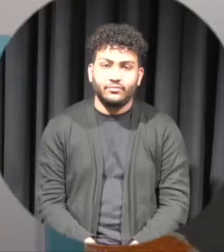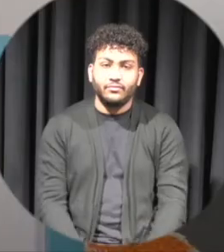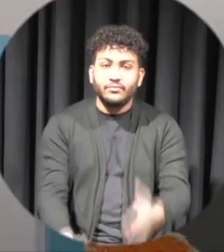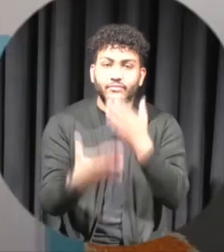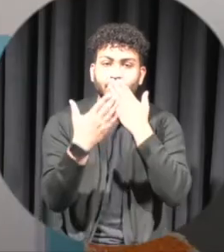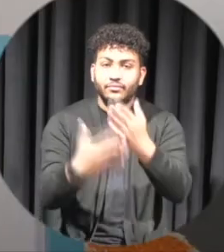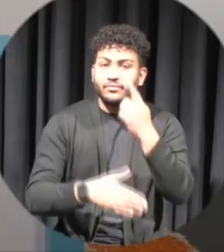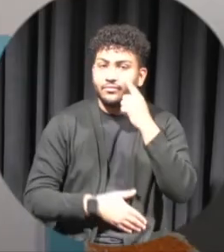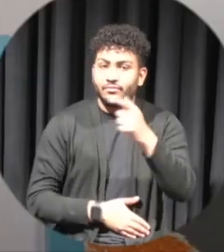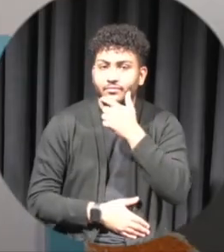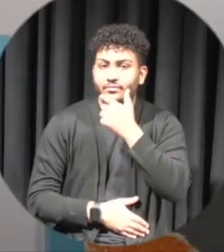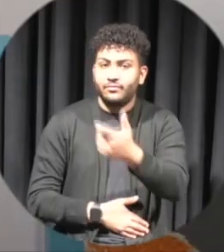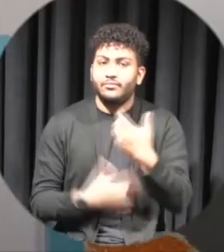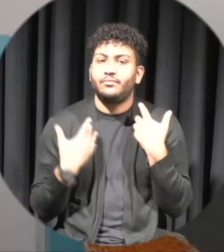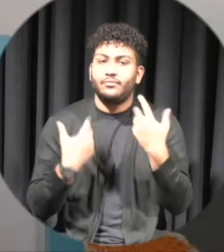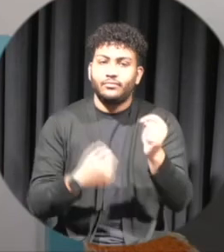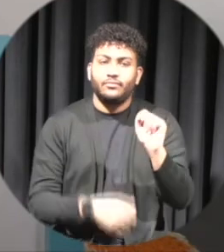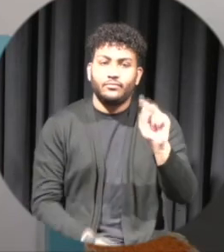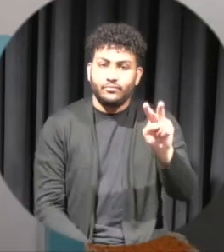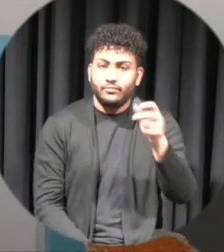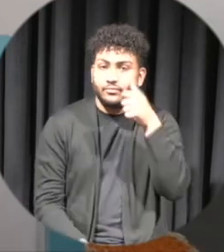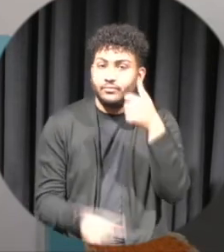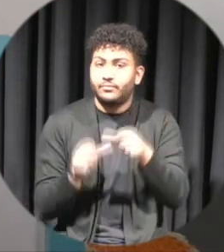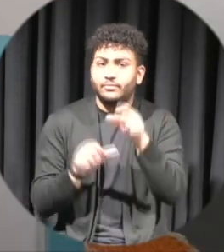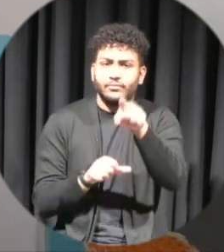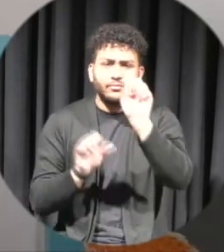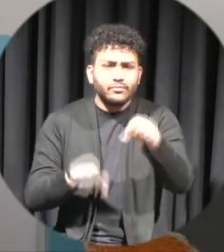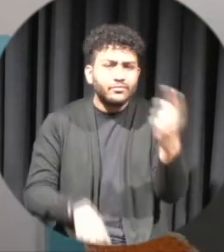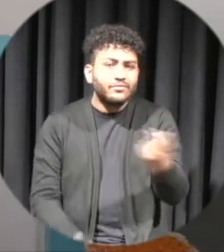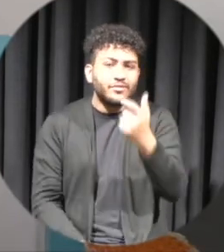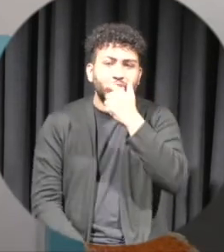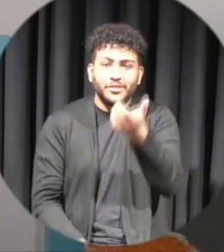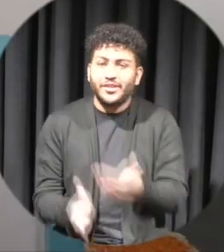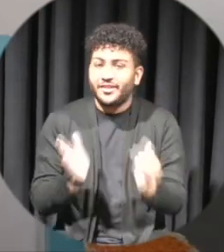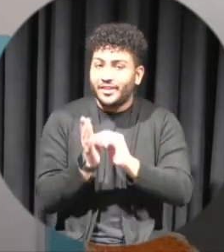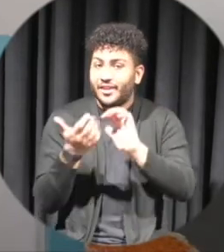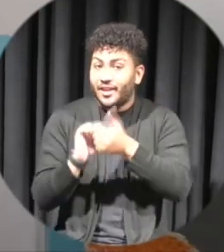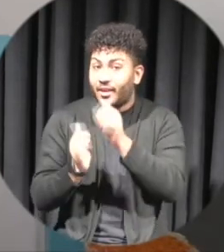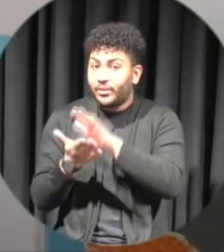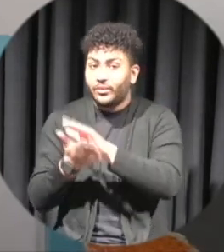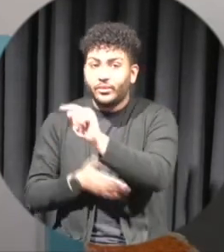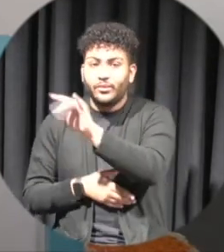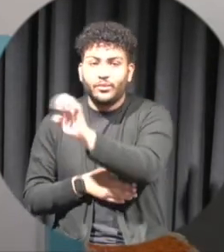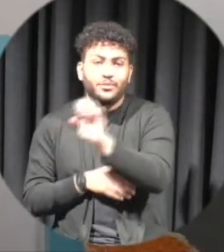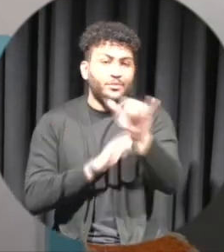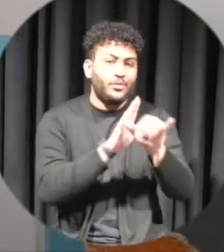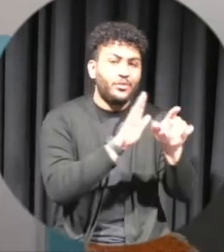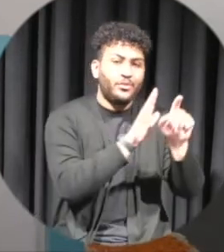Thank you for watching Brave TV News. Remember, you can always watch us on SchoolTube,